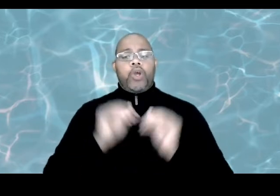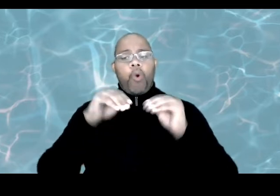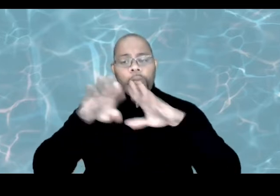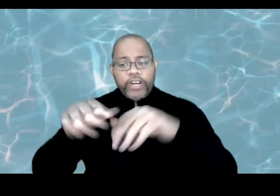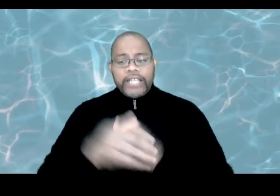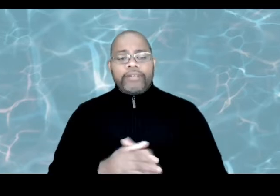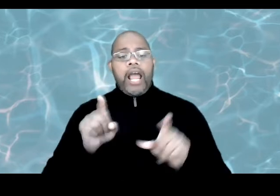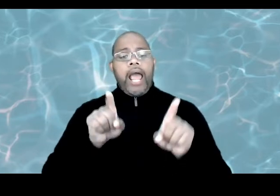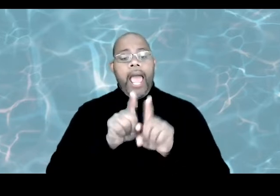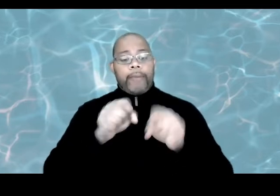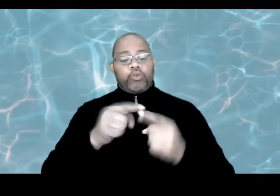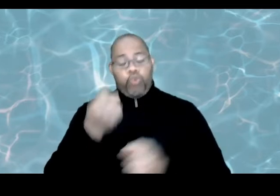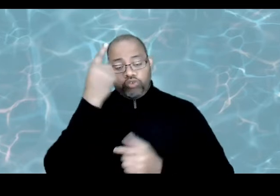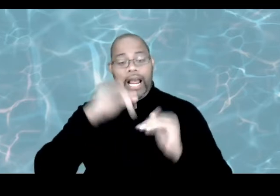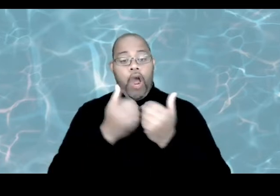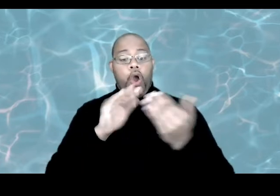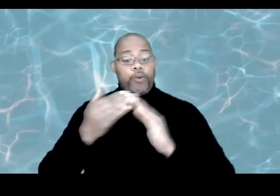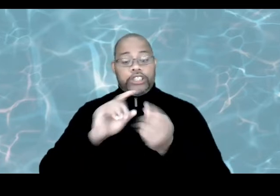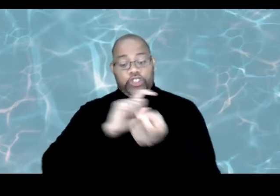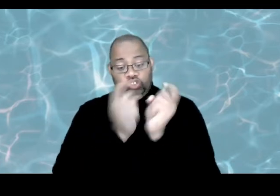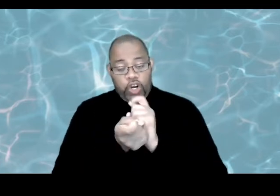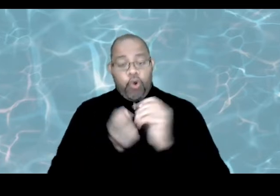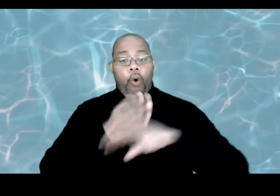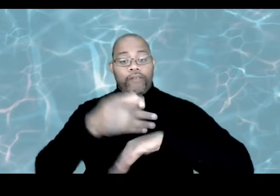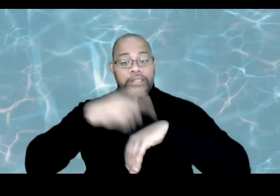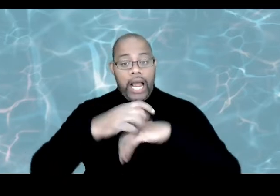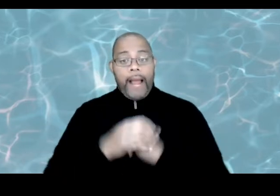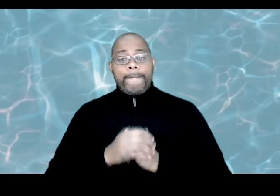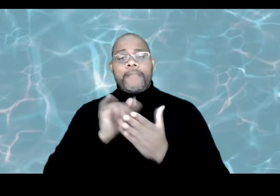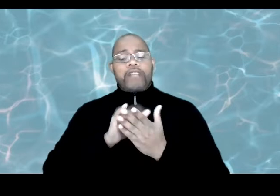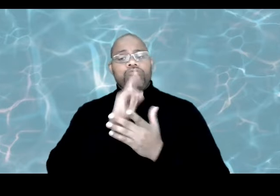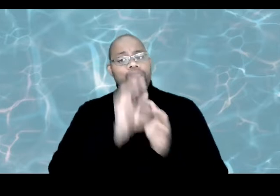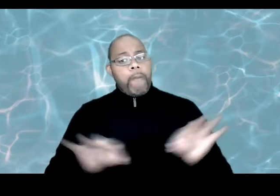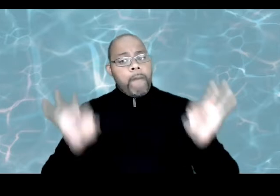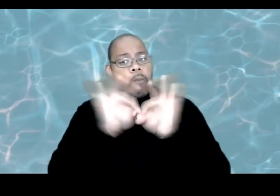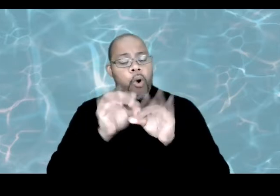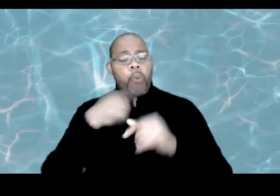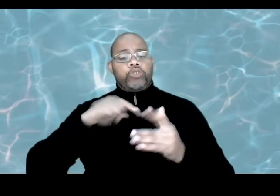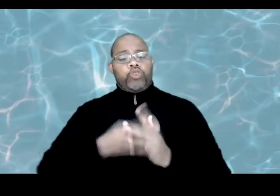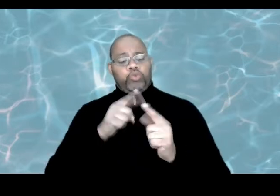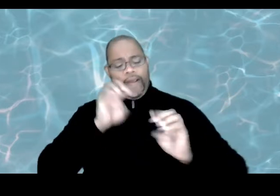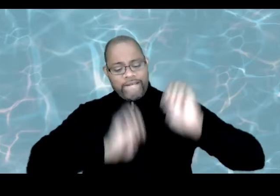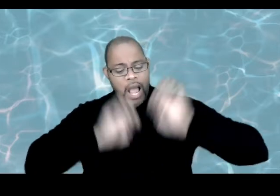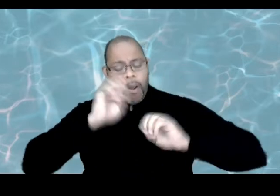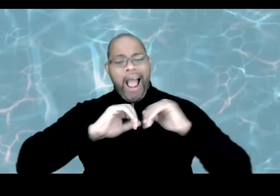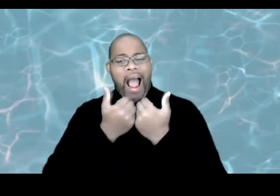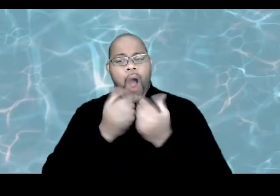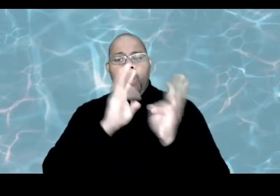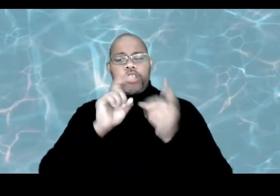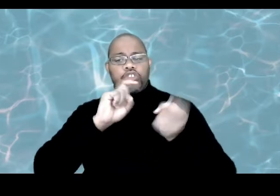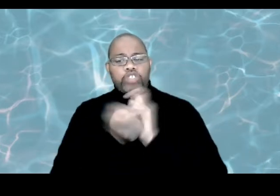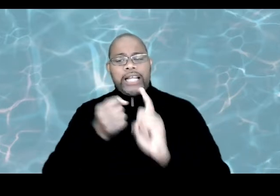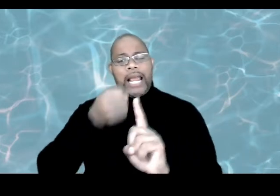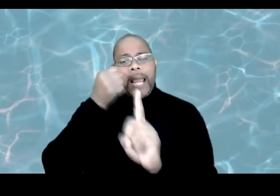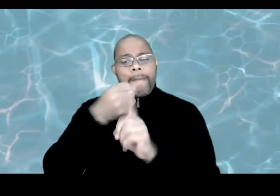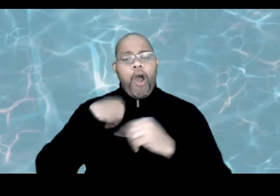so being able to understand how these communities are changing over time is critical as we begin to evaluate how is